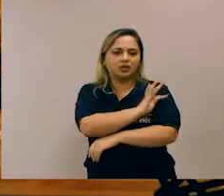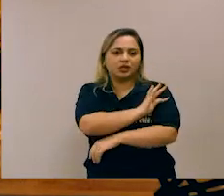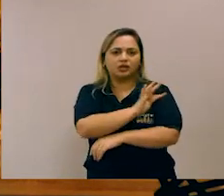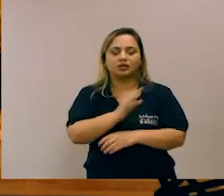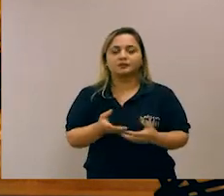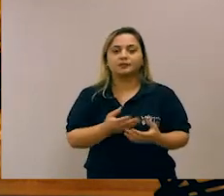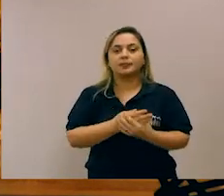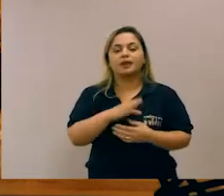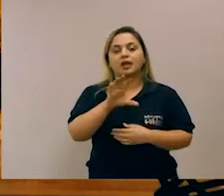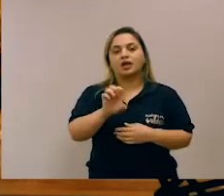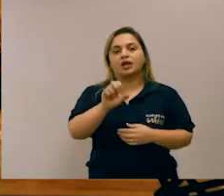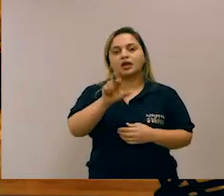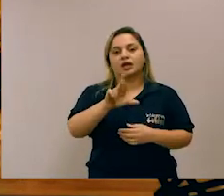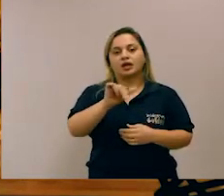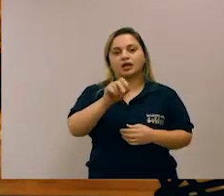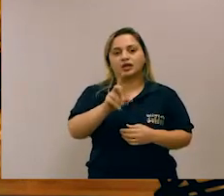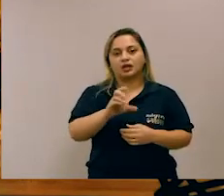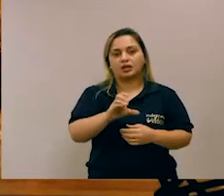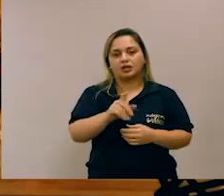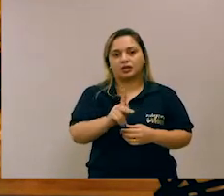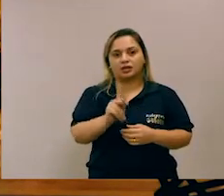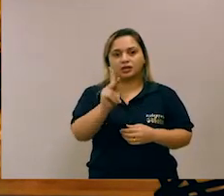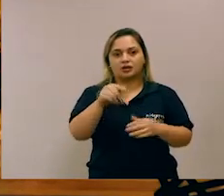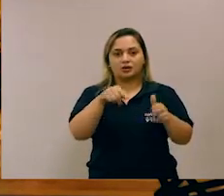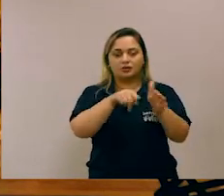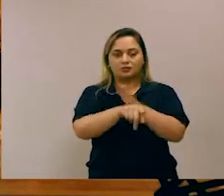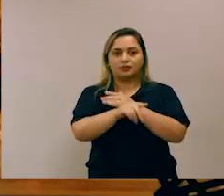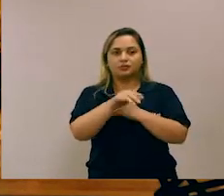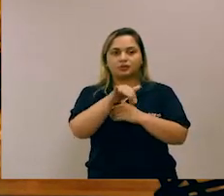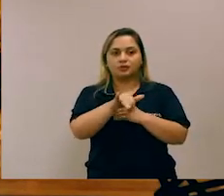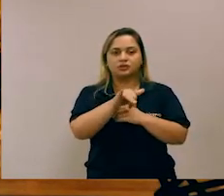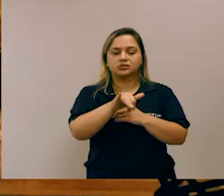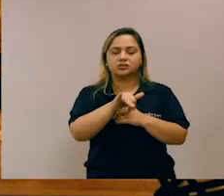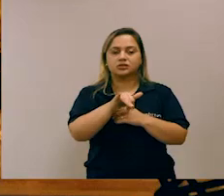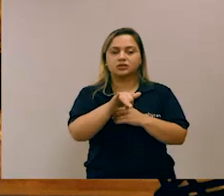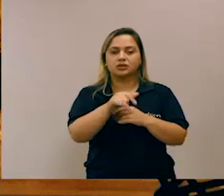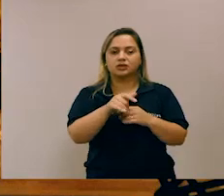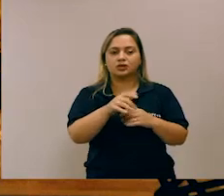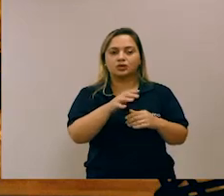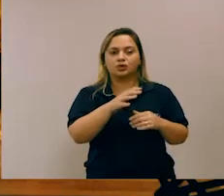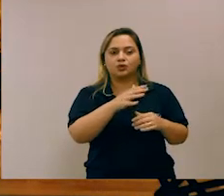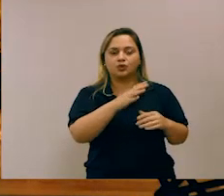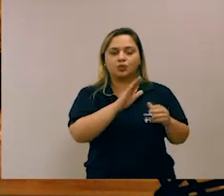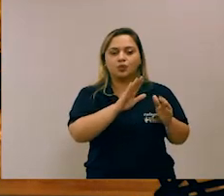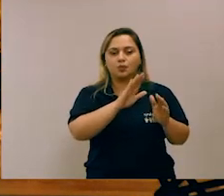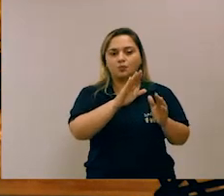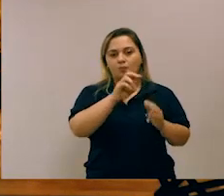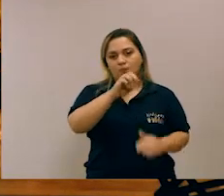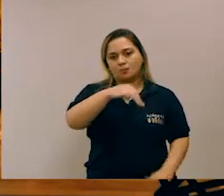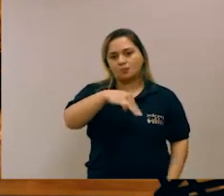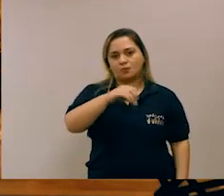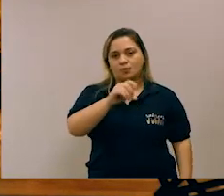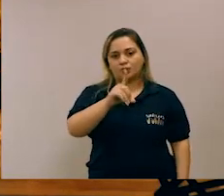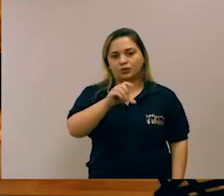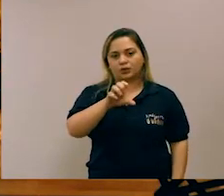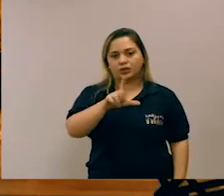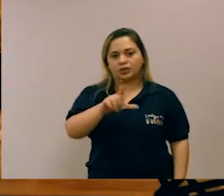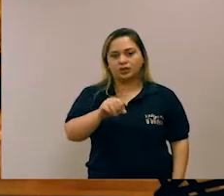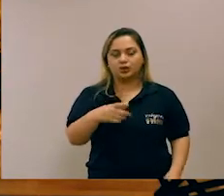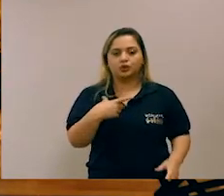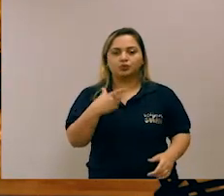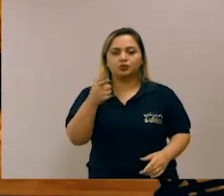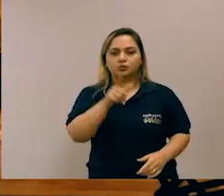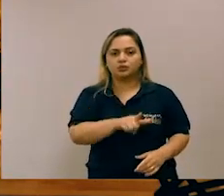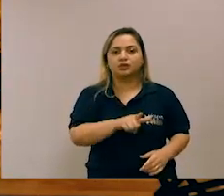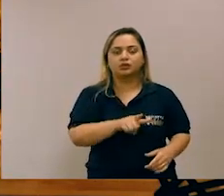question before we wrap up. Eric is asking if the models of prediction of fragment positions